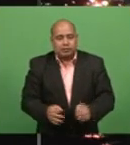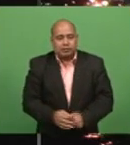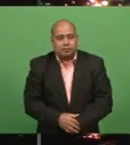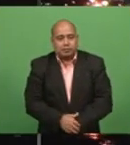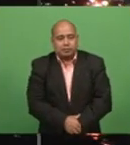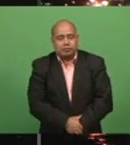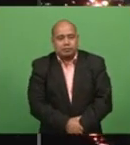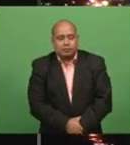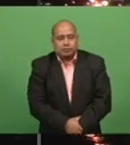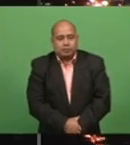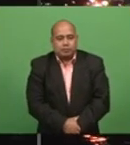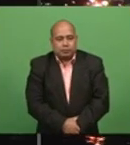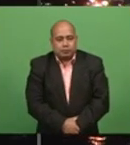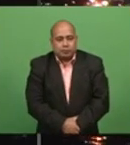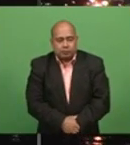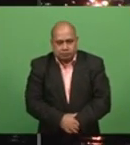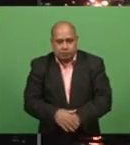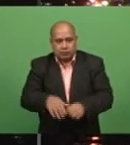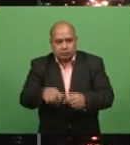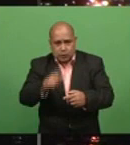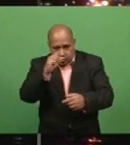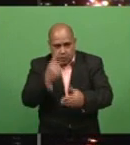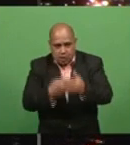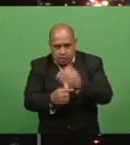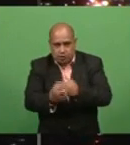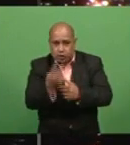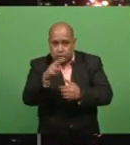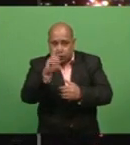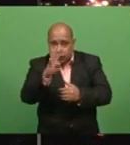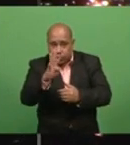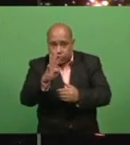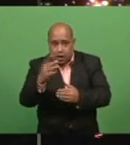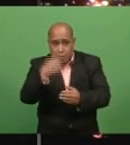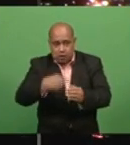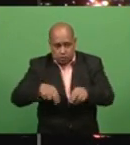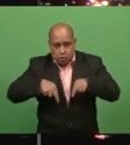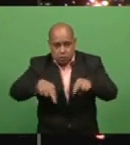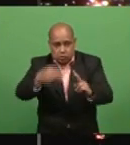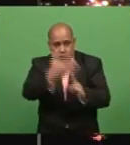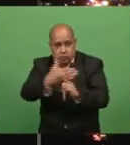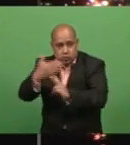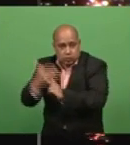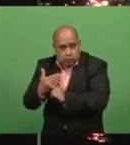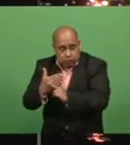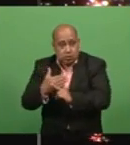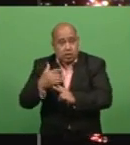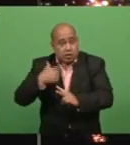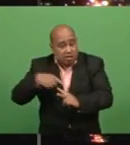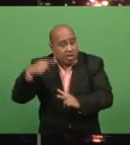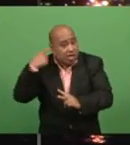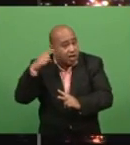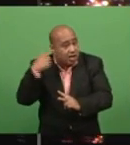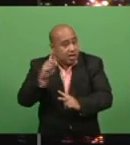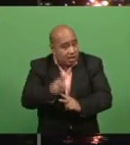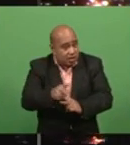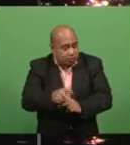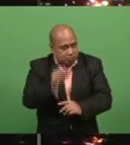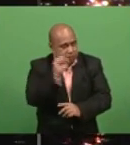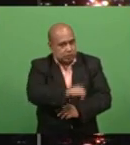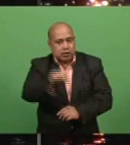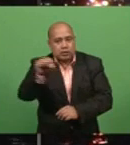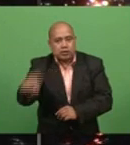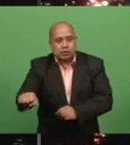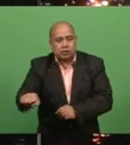There could still be a 24-hour lockdown in Fiji if people don't take the threat of COVID-19 seriously. Prime Minister